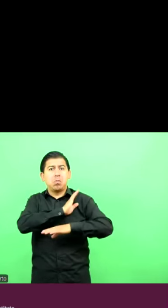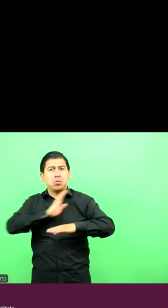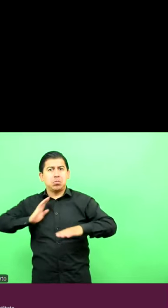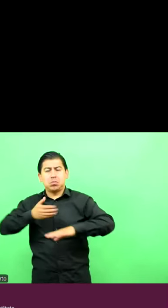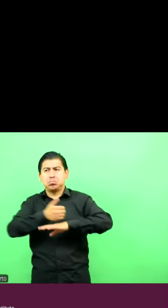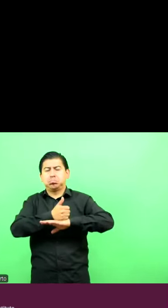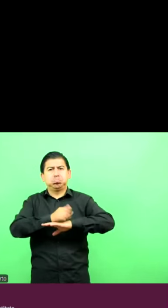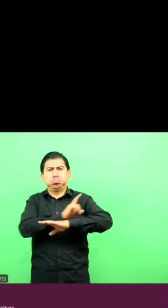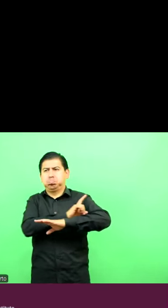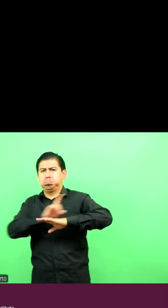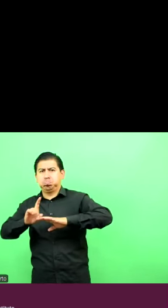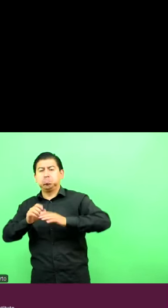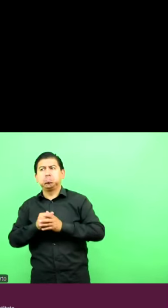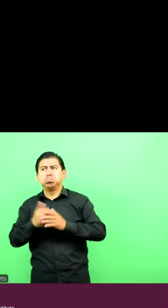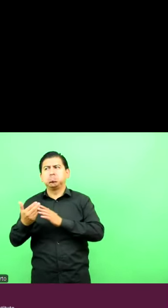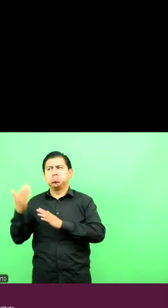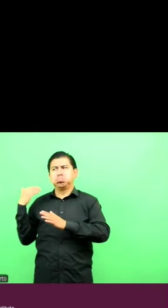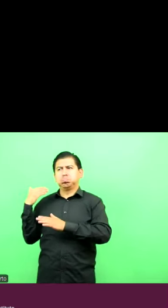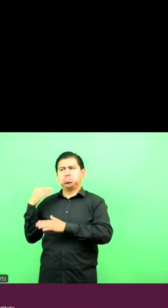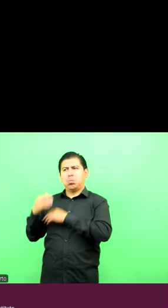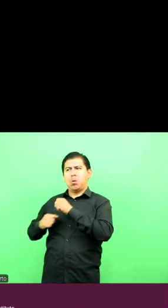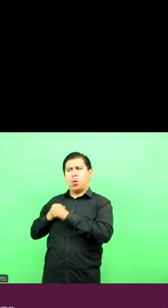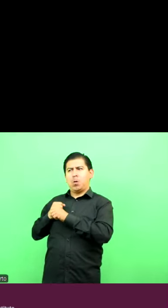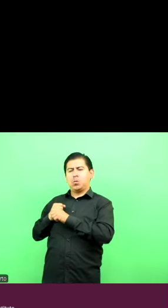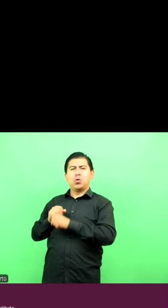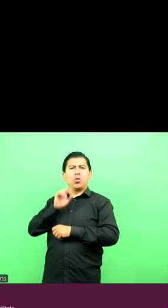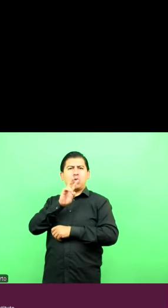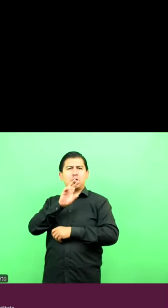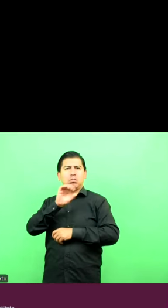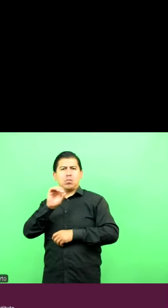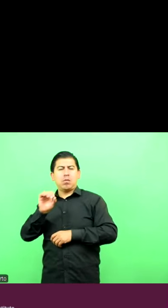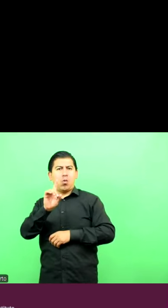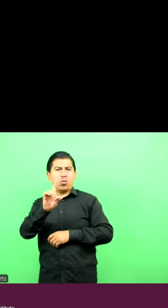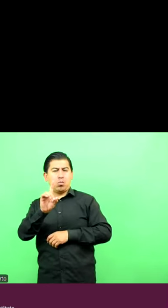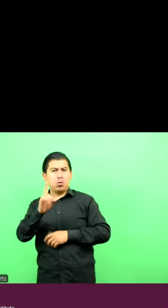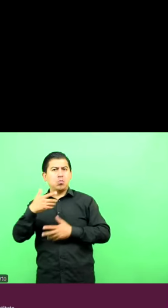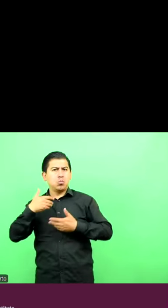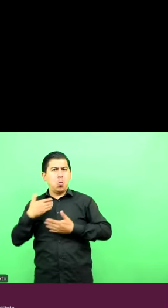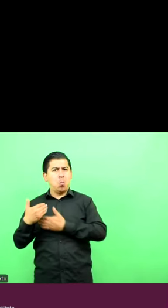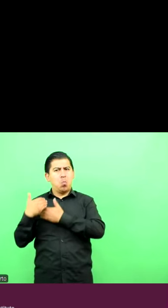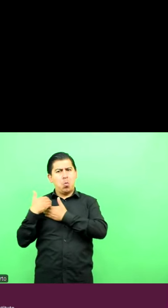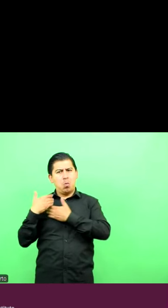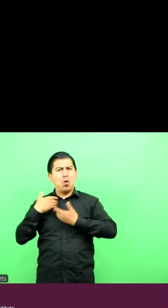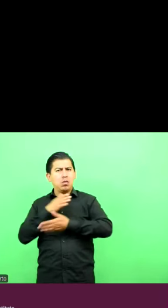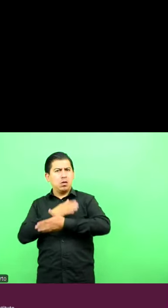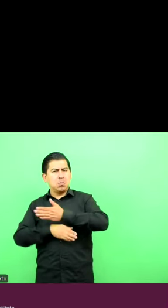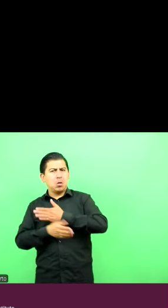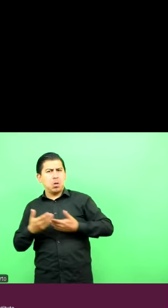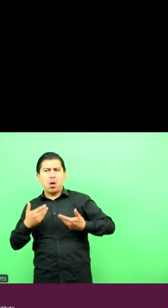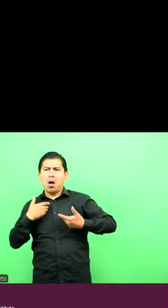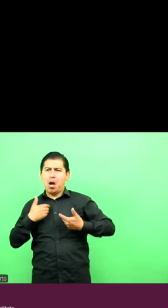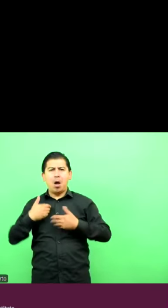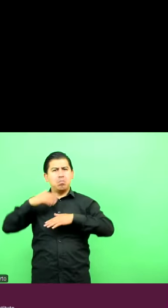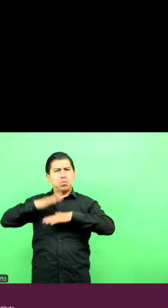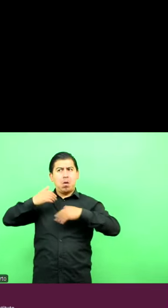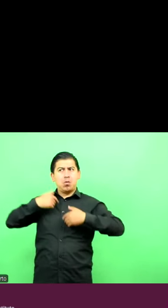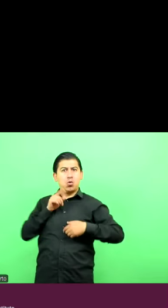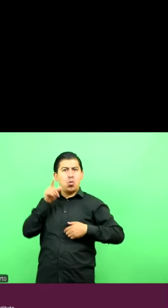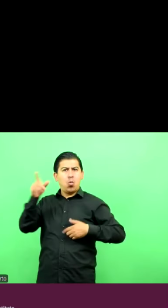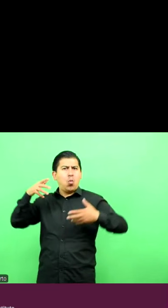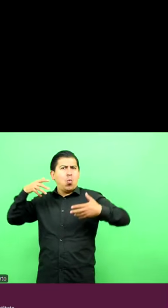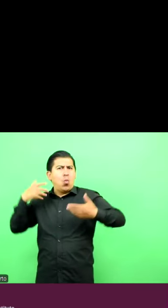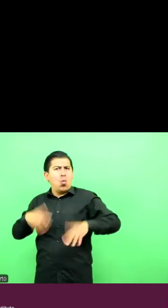in disability policy, I was called into the White House to advise on meeting the immediate and ongoing needs of people